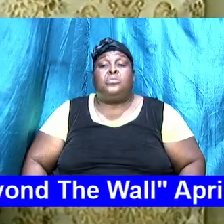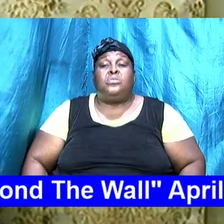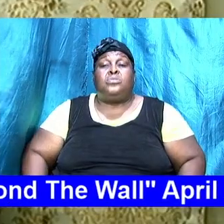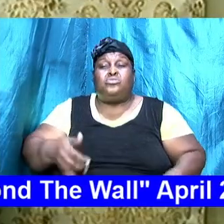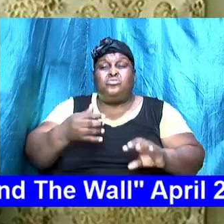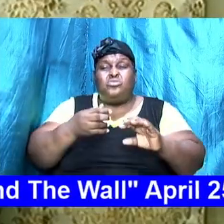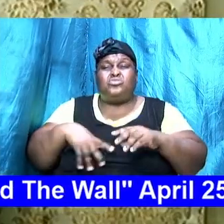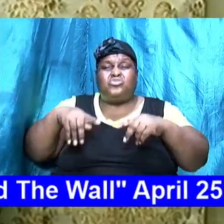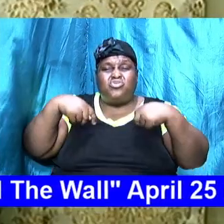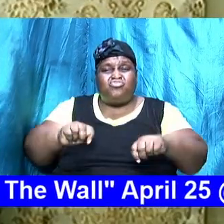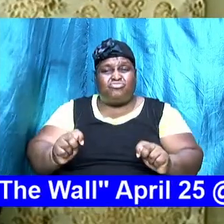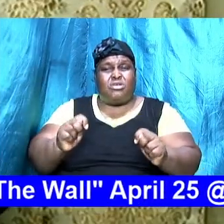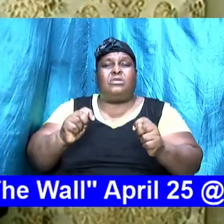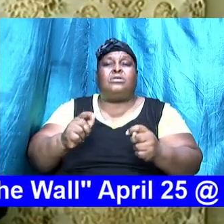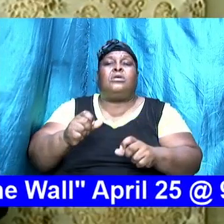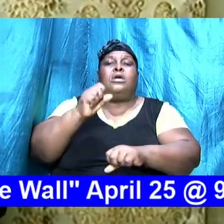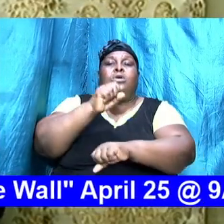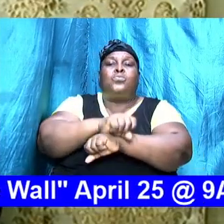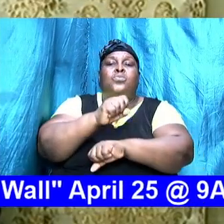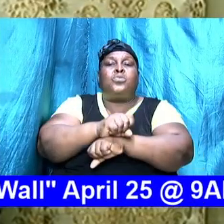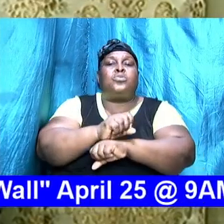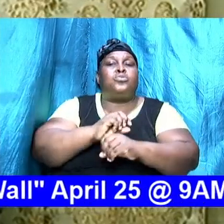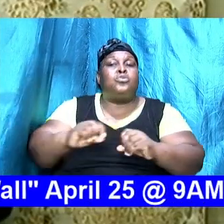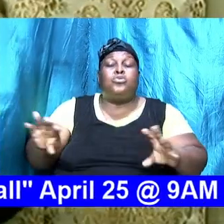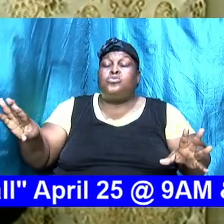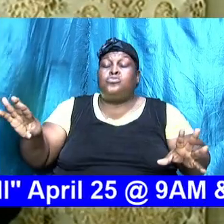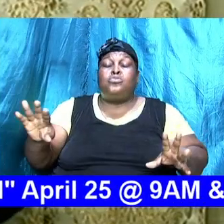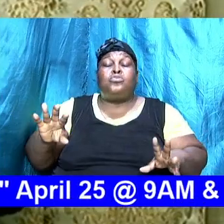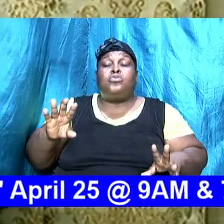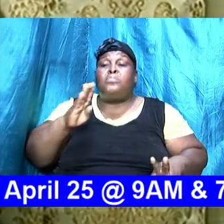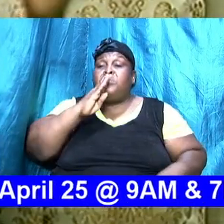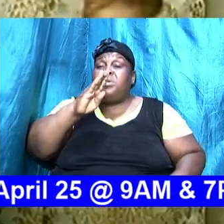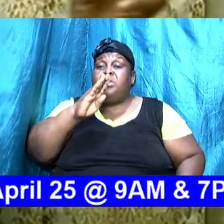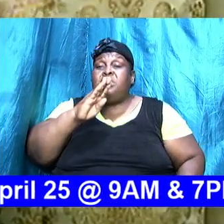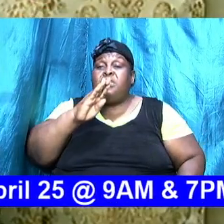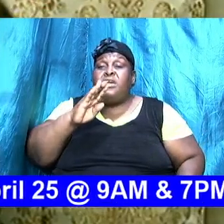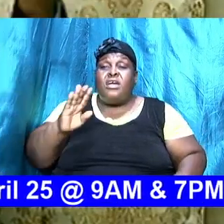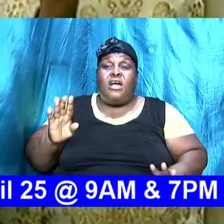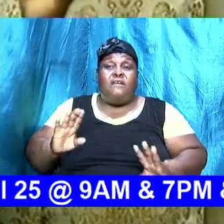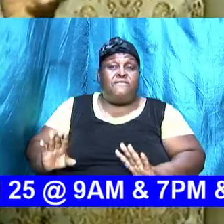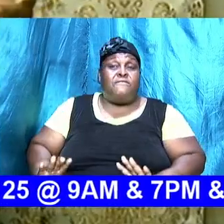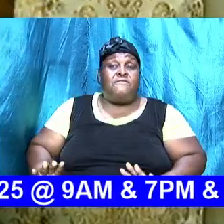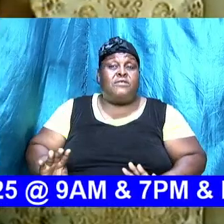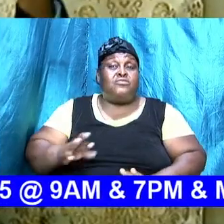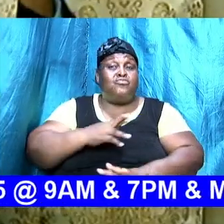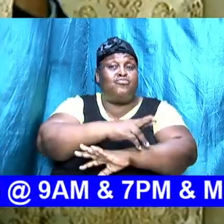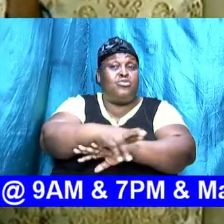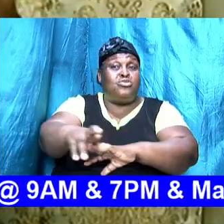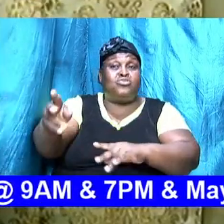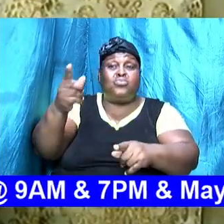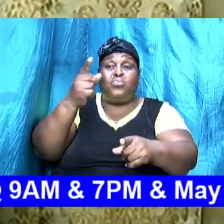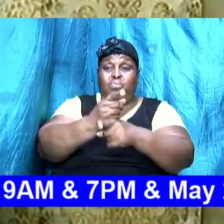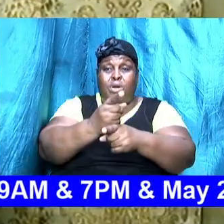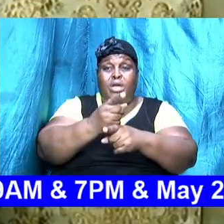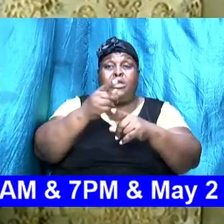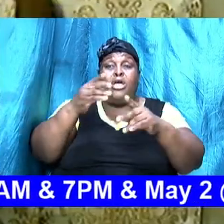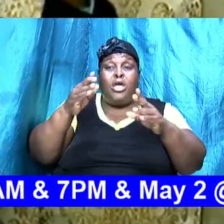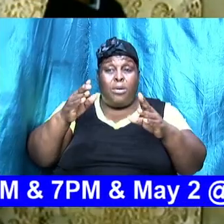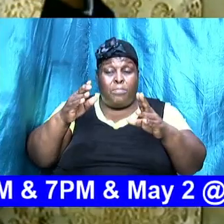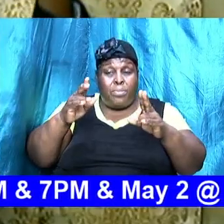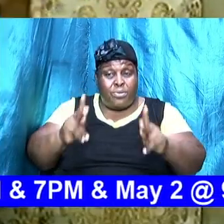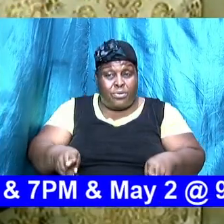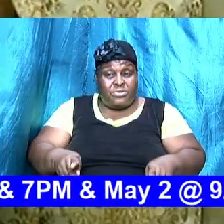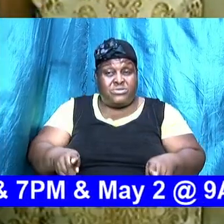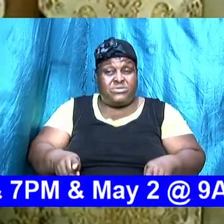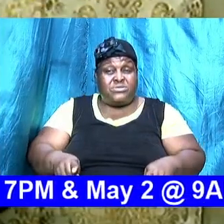don't be afraid to reach out. Reach out to the right folks. Reach out to the leaders in your church. And you can know who you can go to.